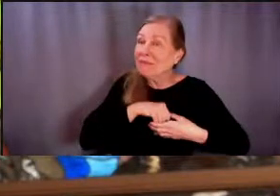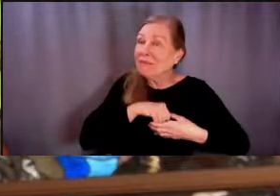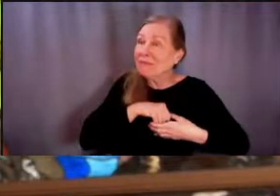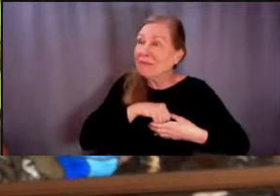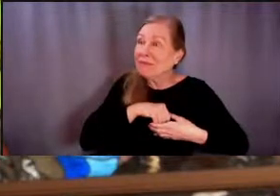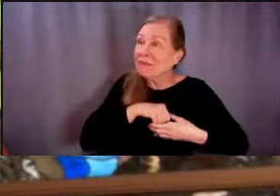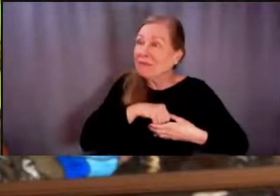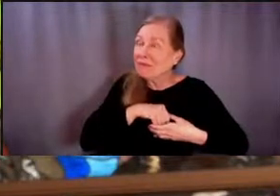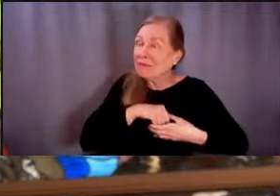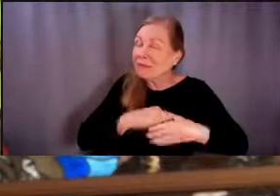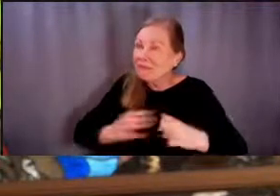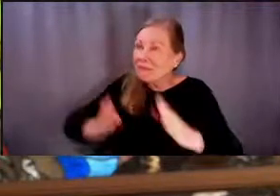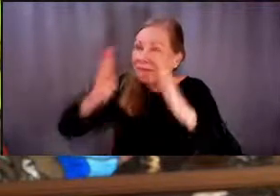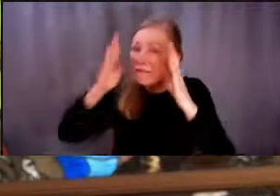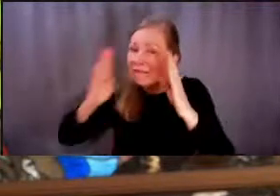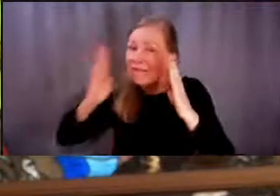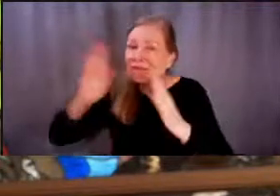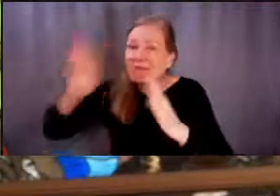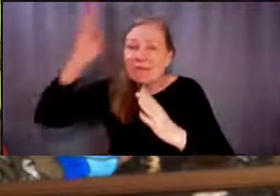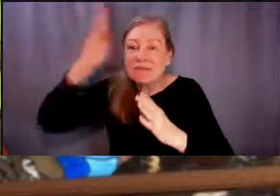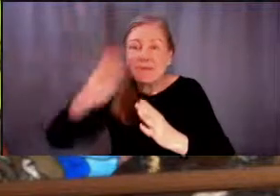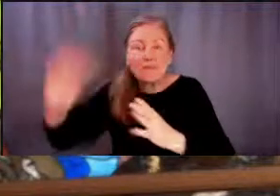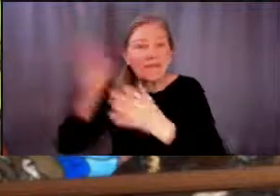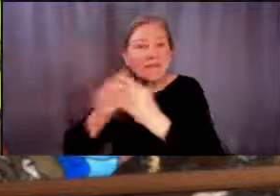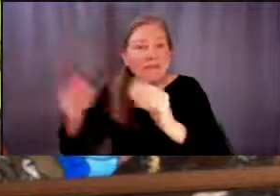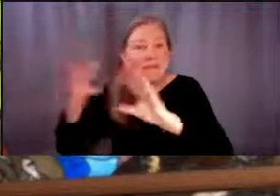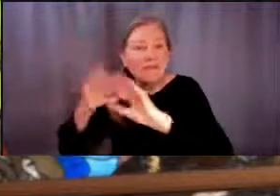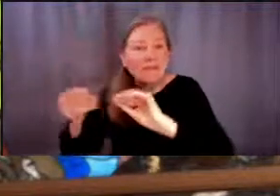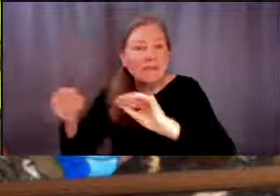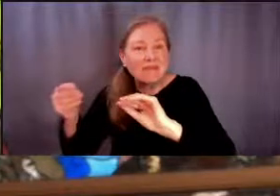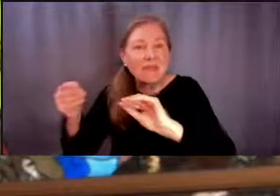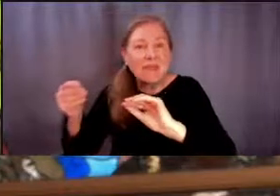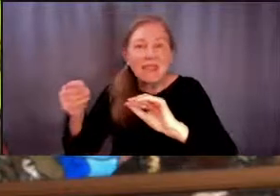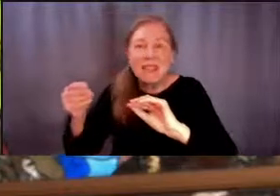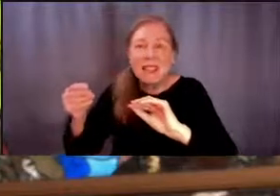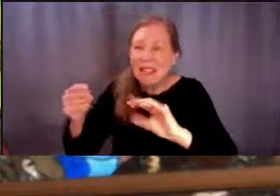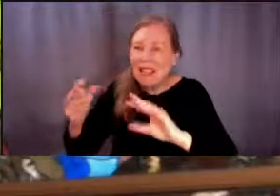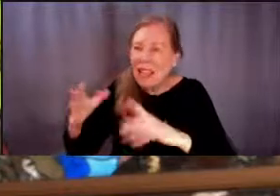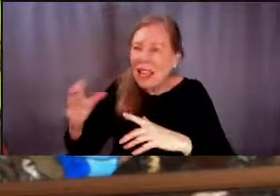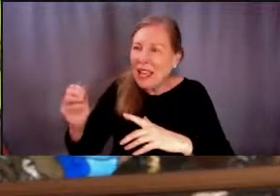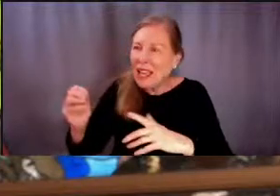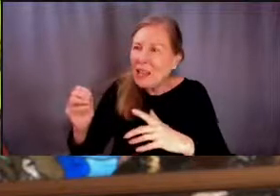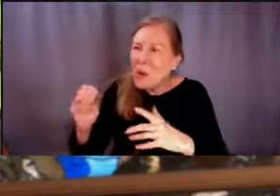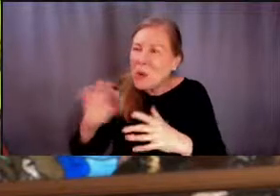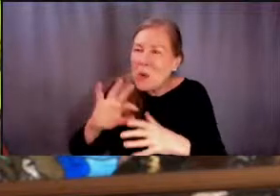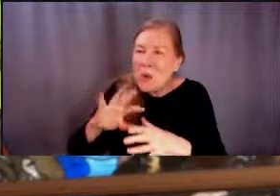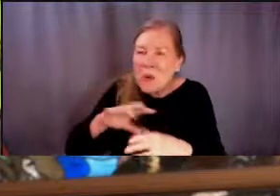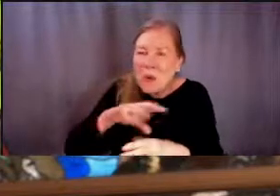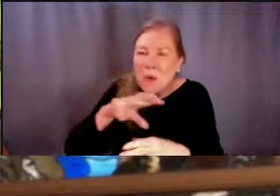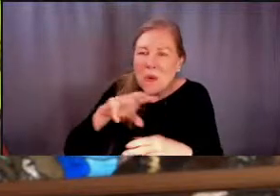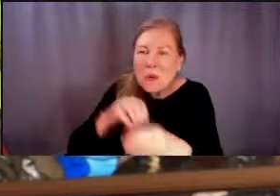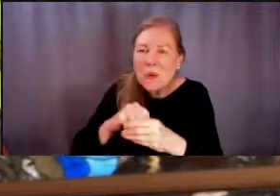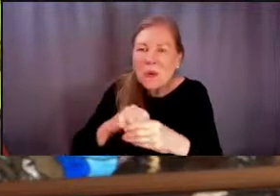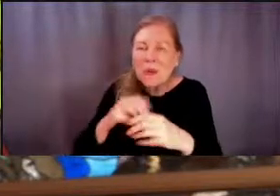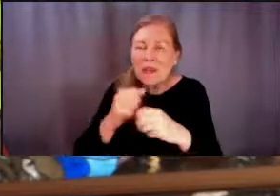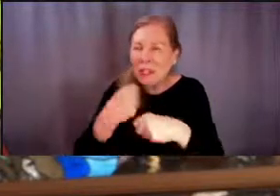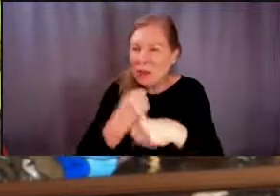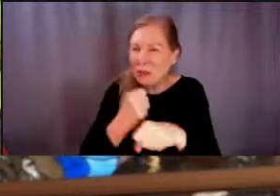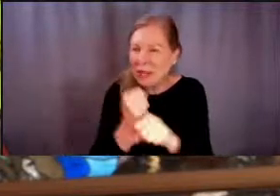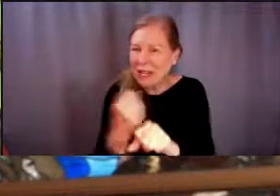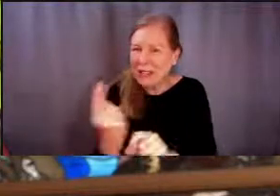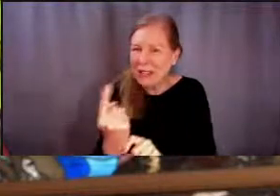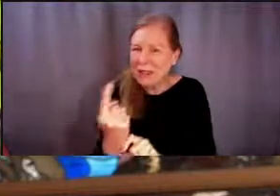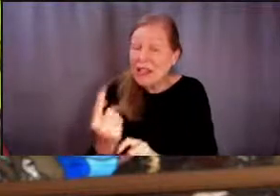speaking. Engage in creating something, and you just might be surprised at how God shows up